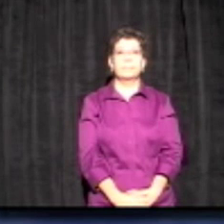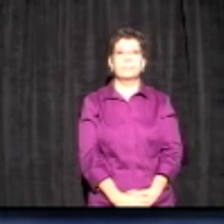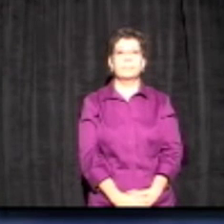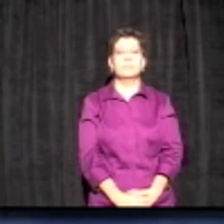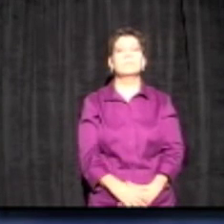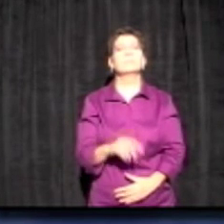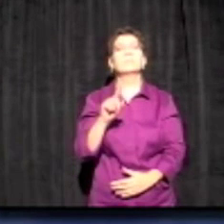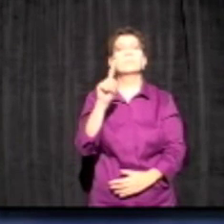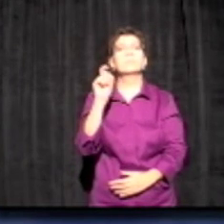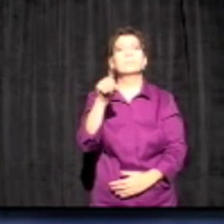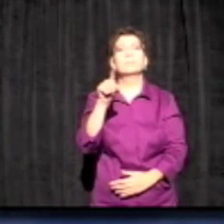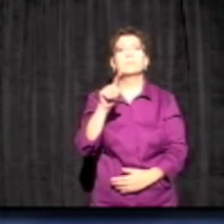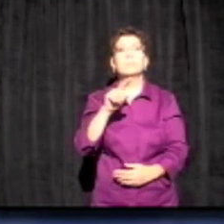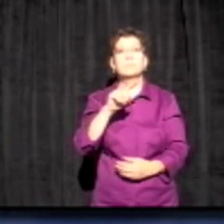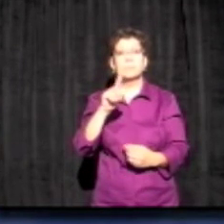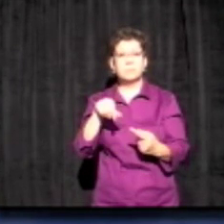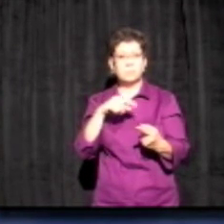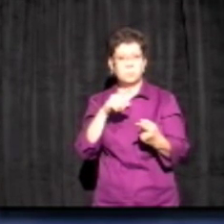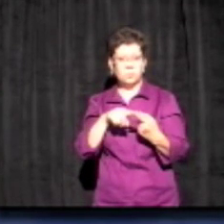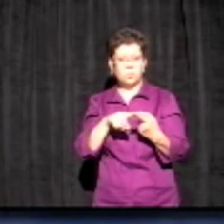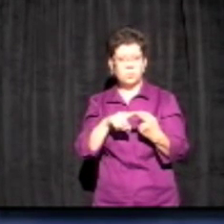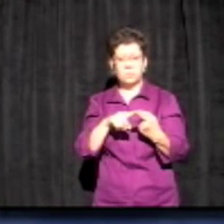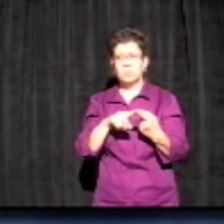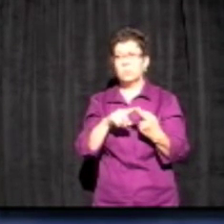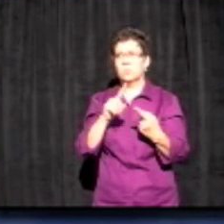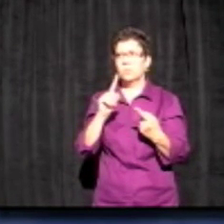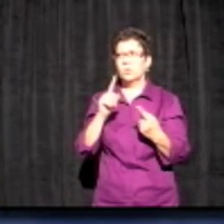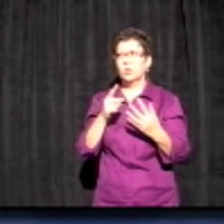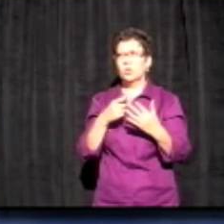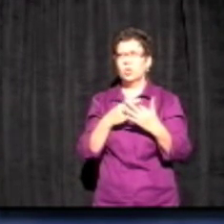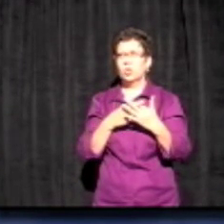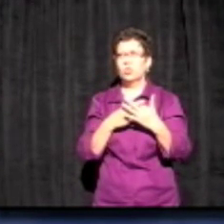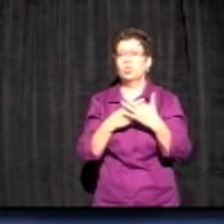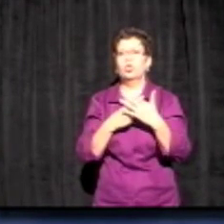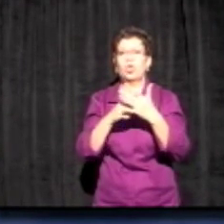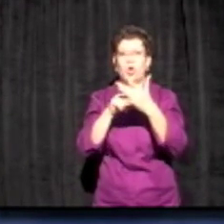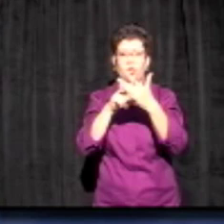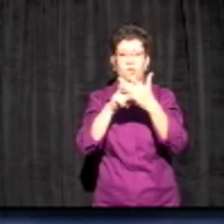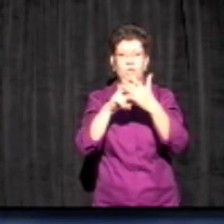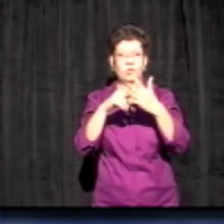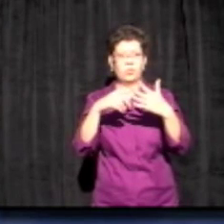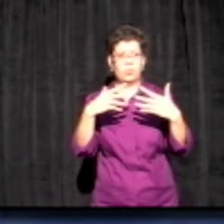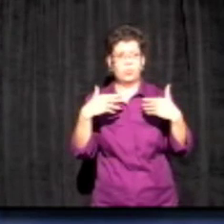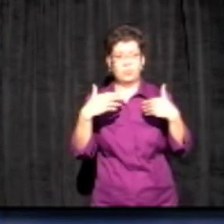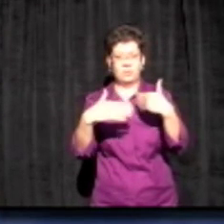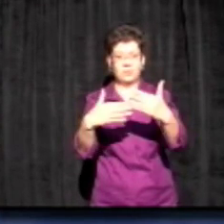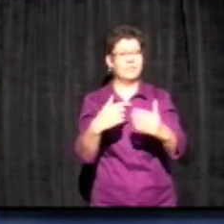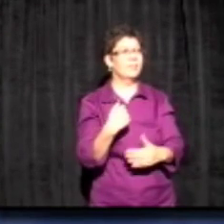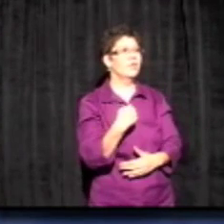When will the first CNG versions be rolling out, as we have 5 on order?